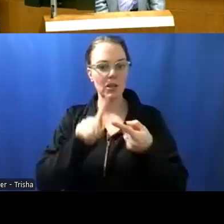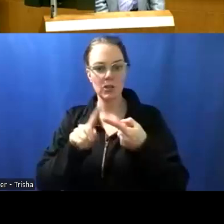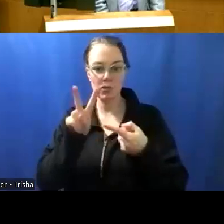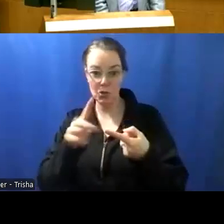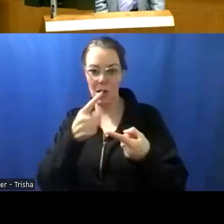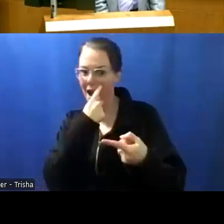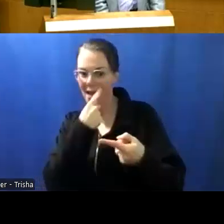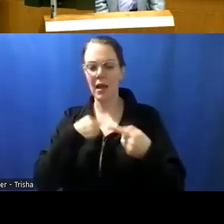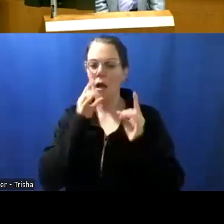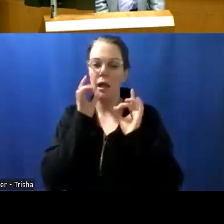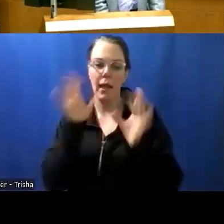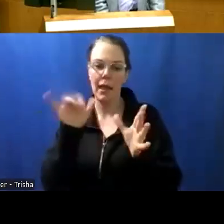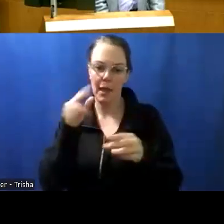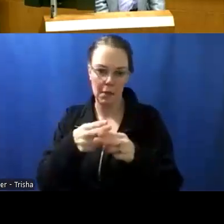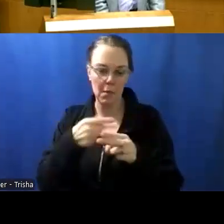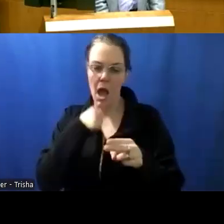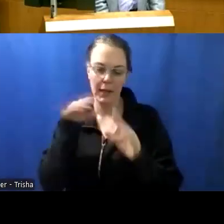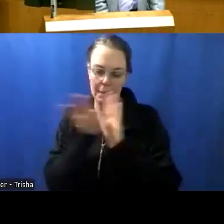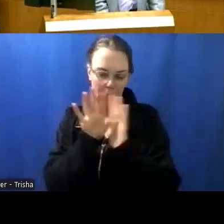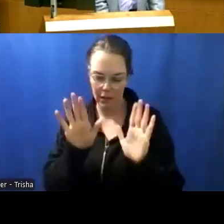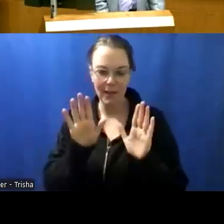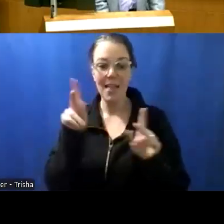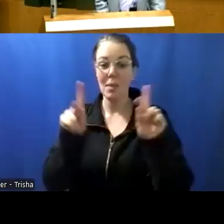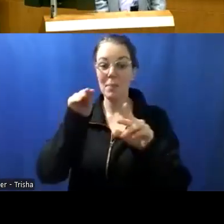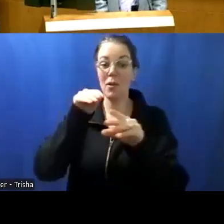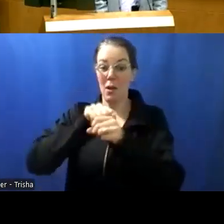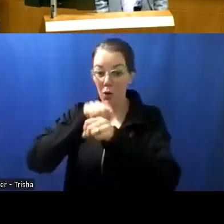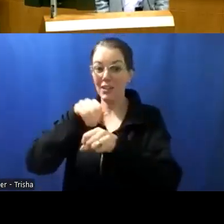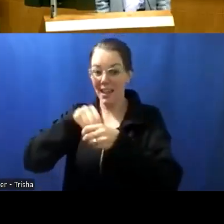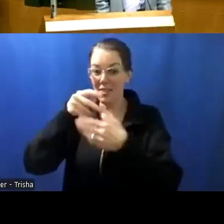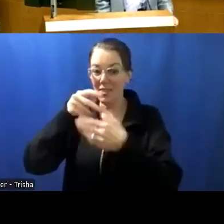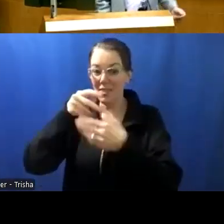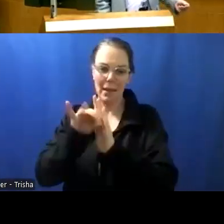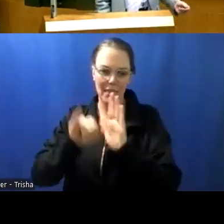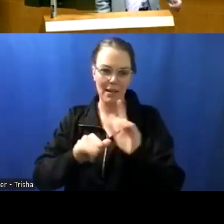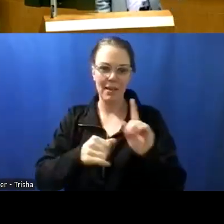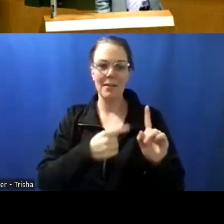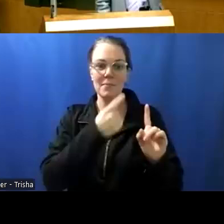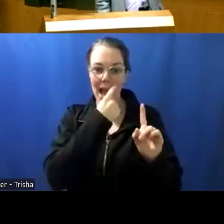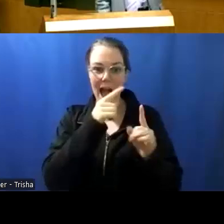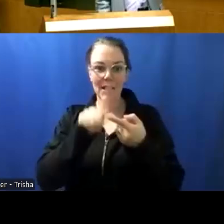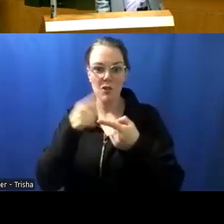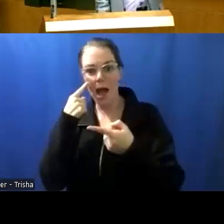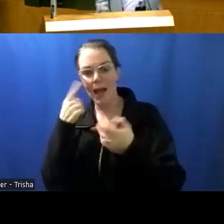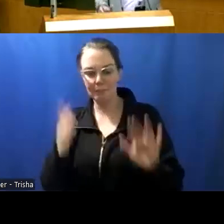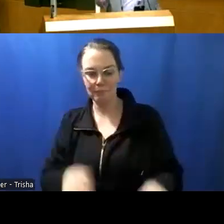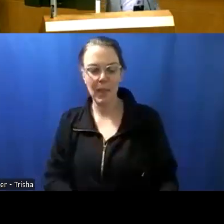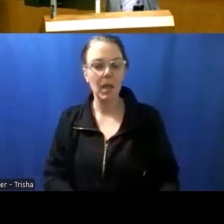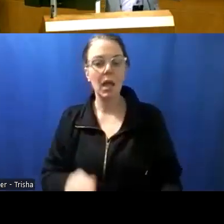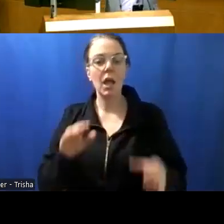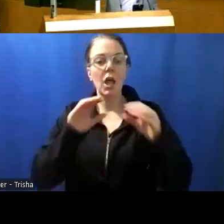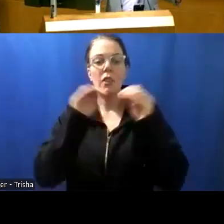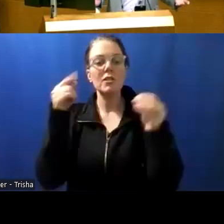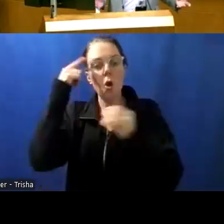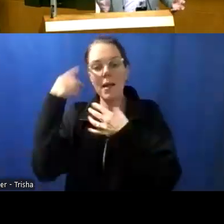I didn't choose it. The people who worked in the program chose it. The idea was because there was no mental